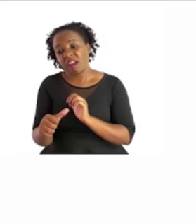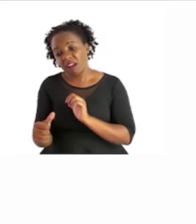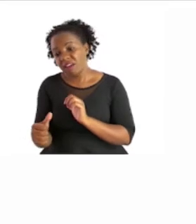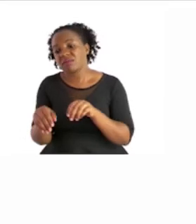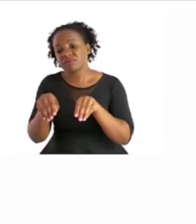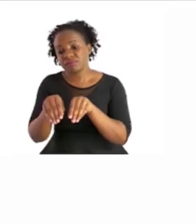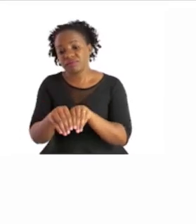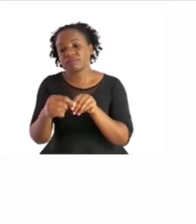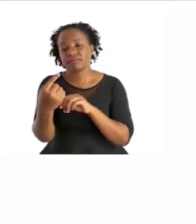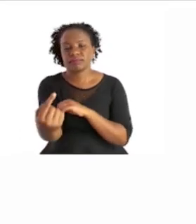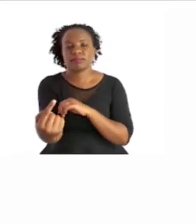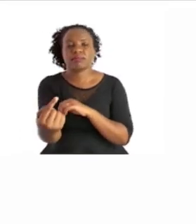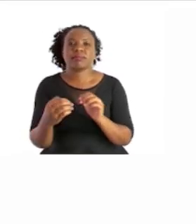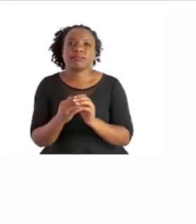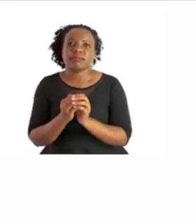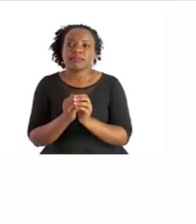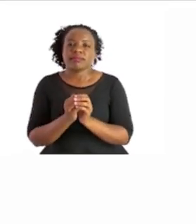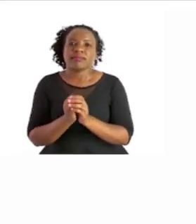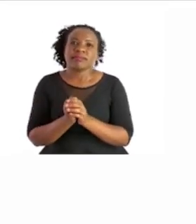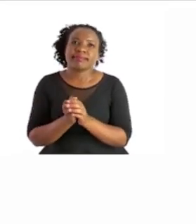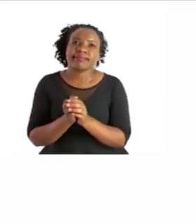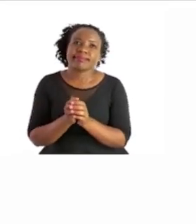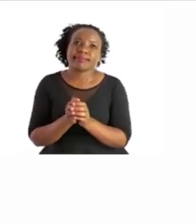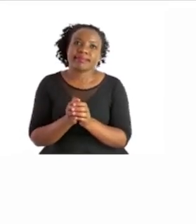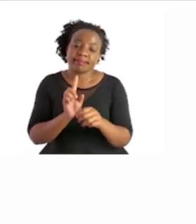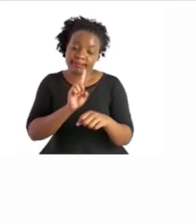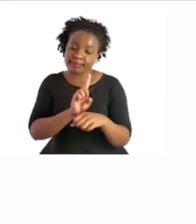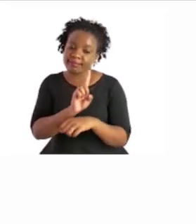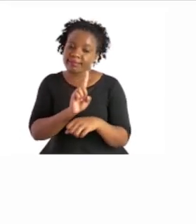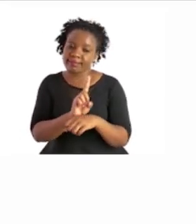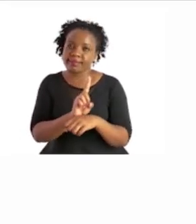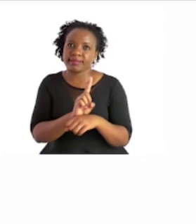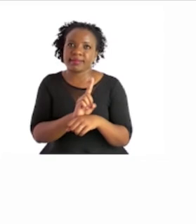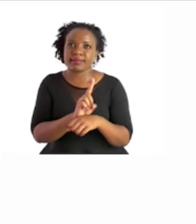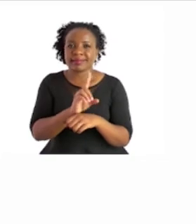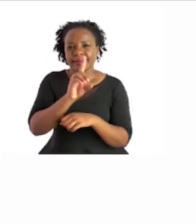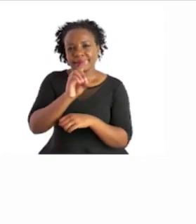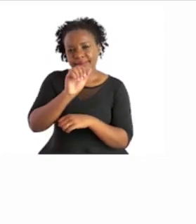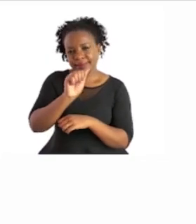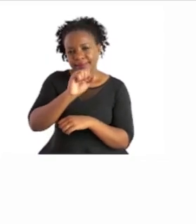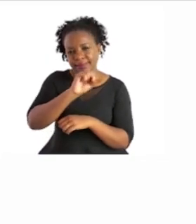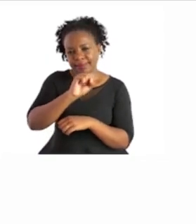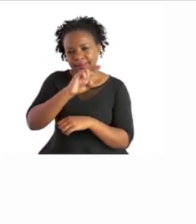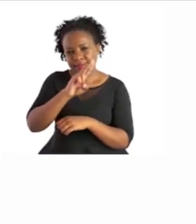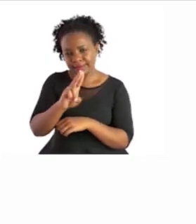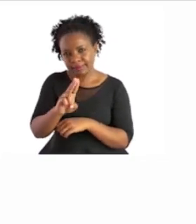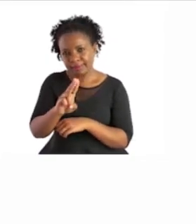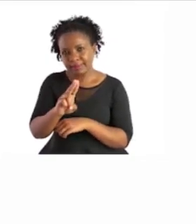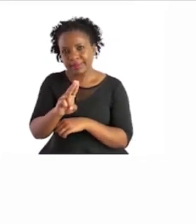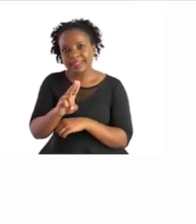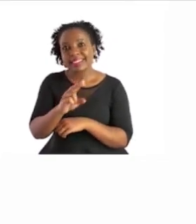it on your own. Right. The first one, dash is the brand